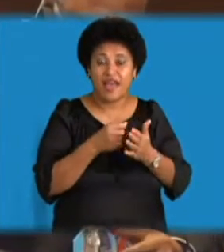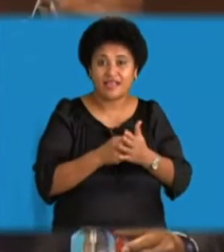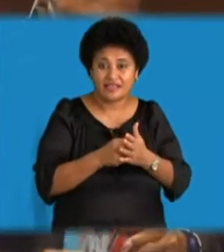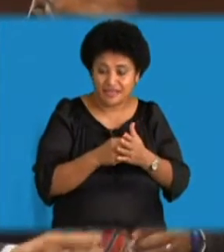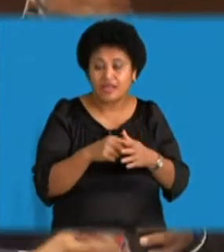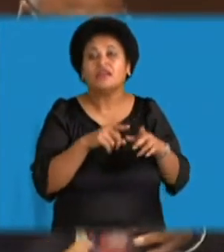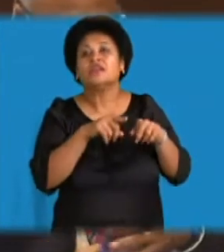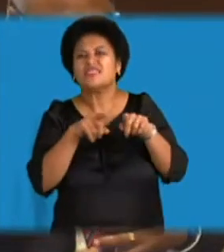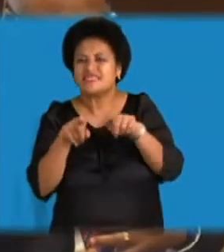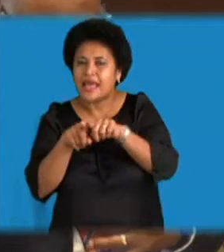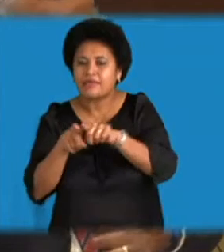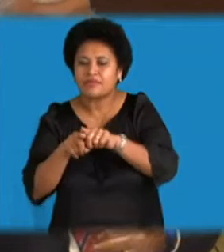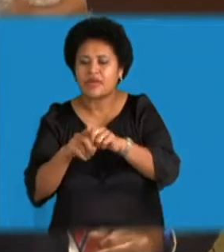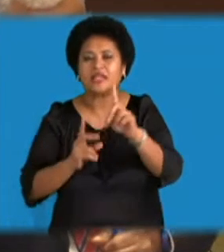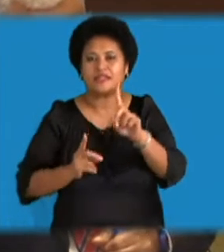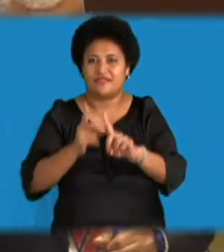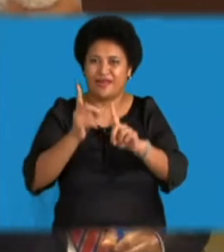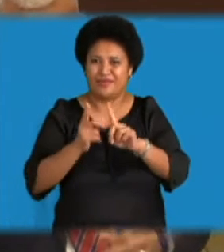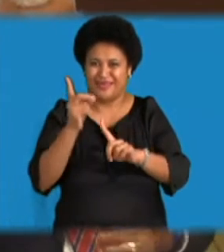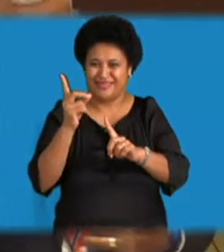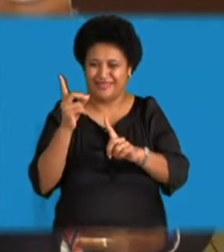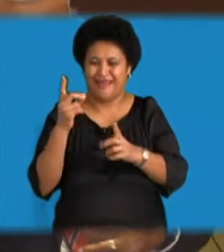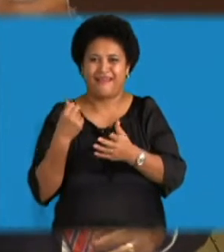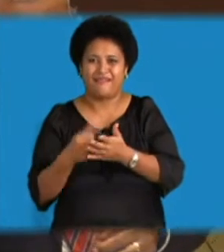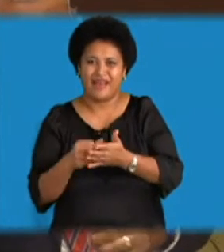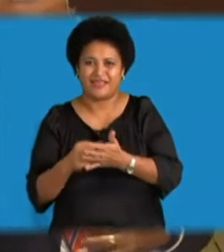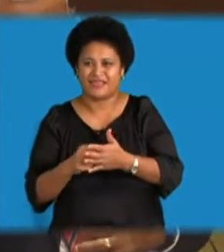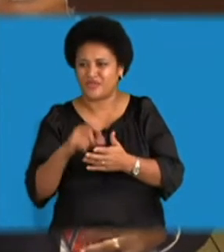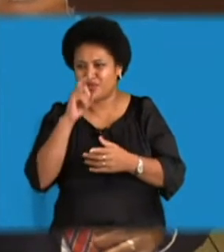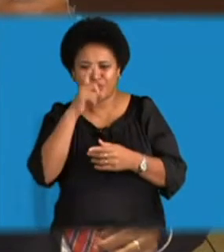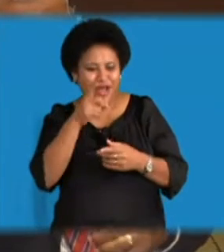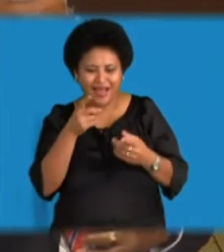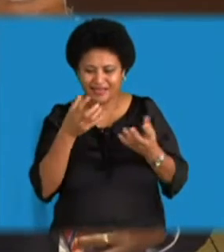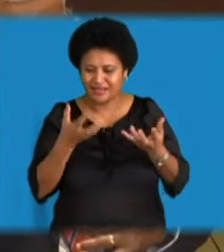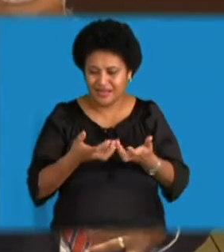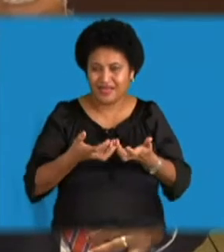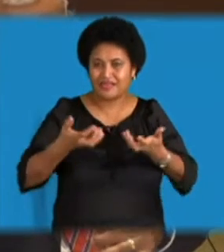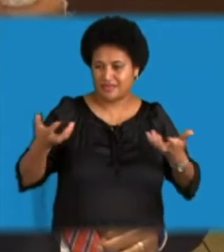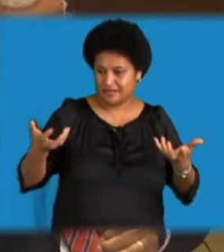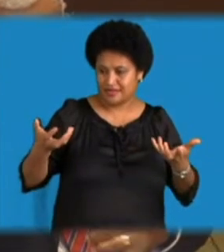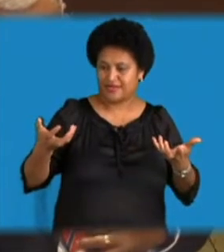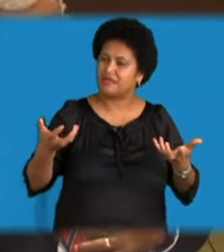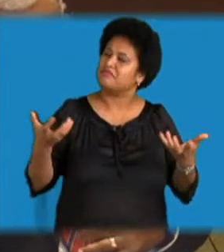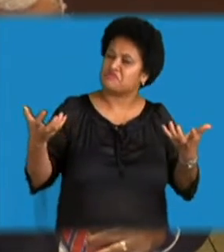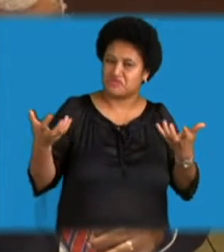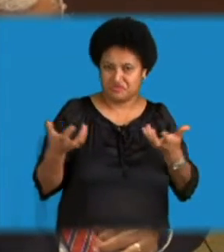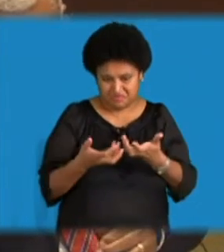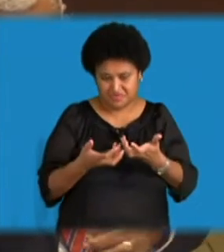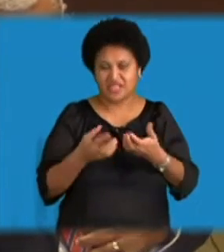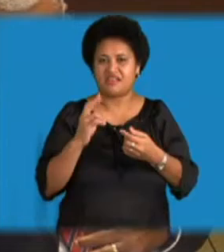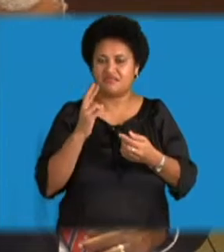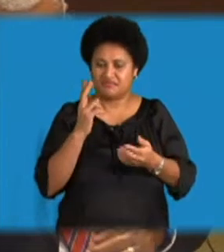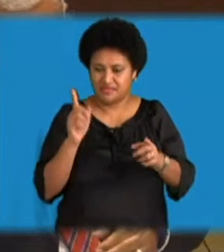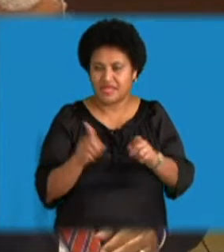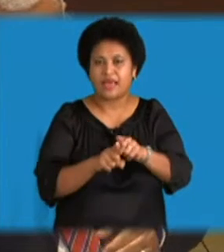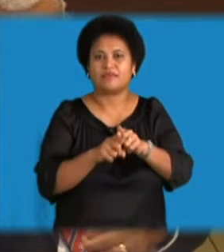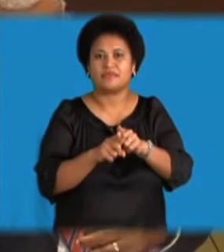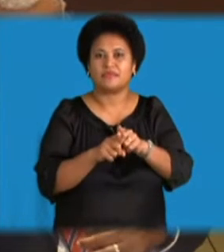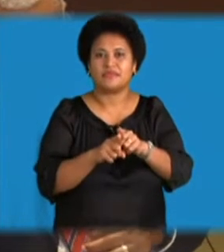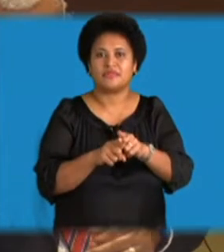finance. You cannot make that artificial distinction between climate finance and development finance, because the reality is, Madam